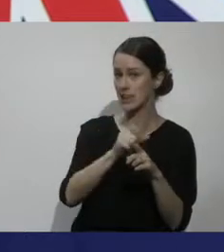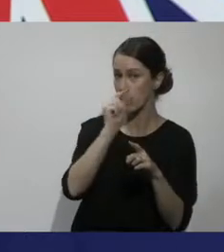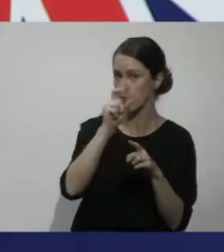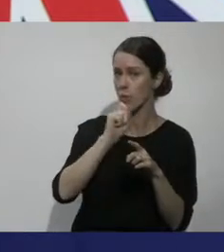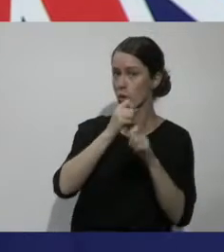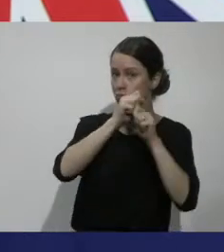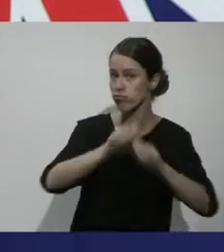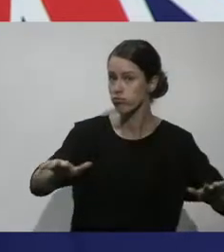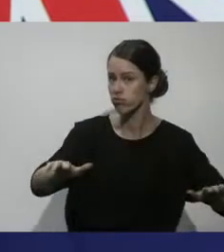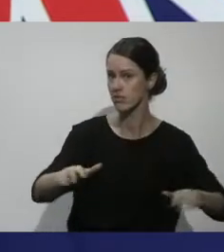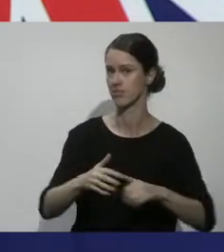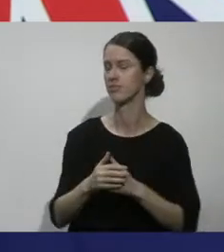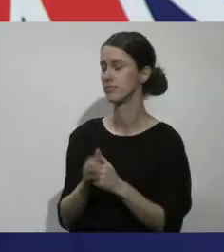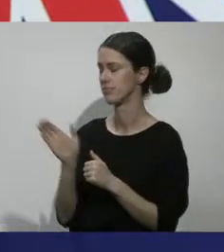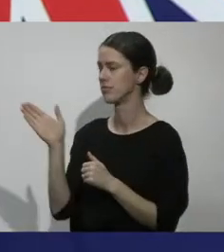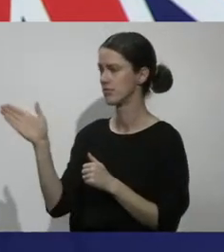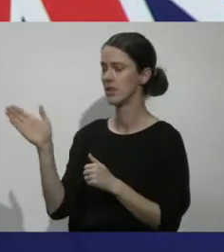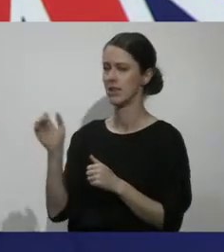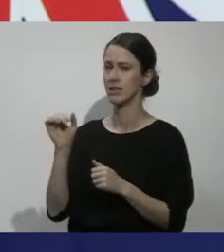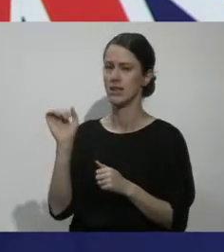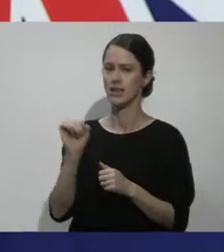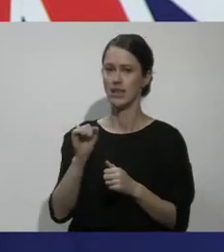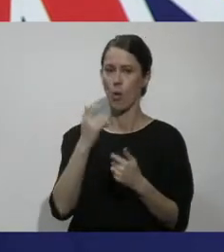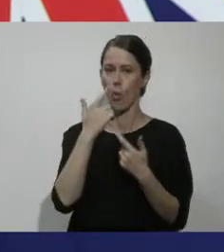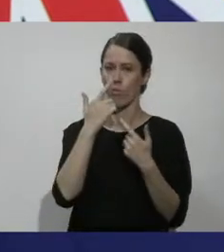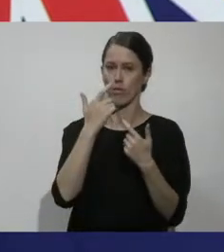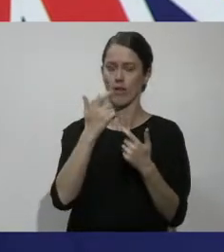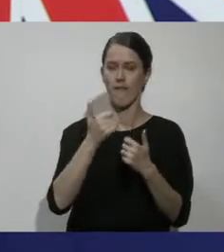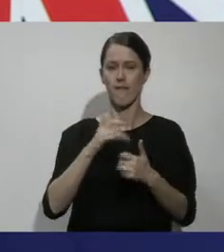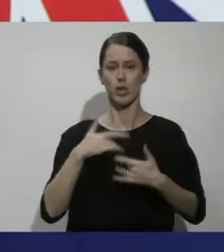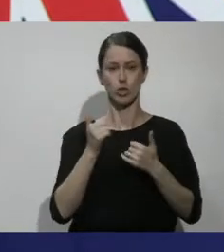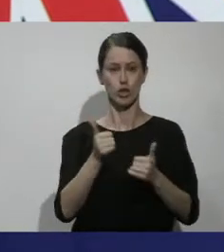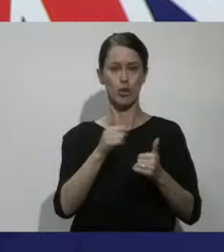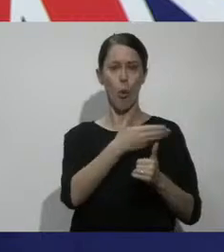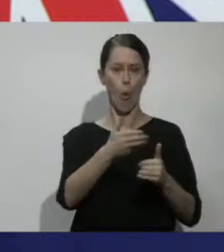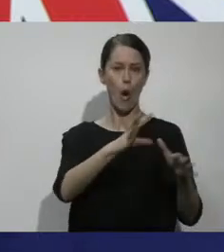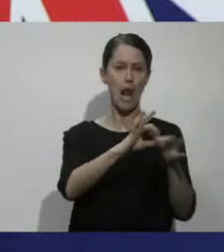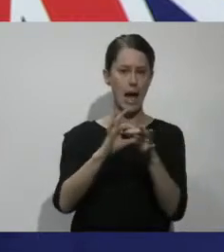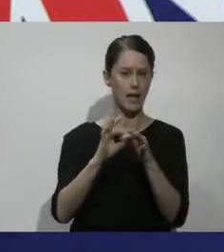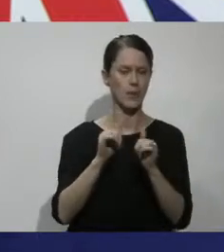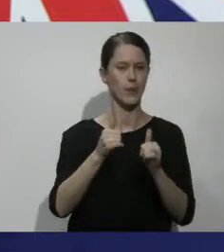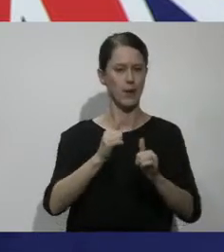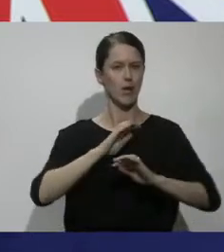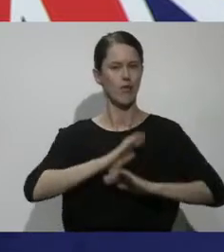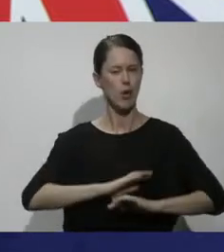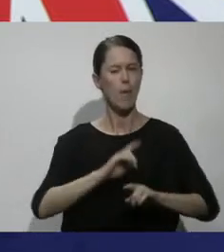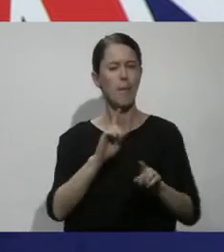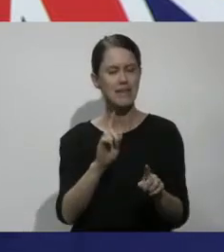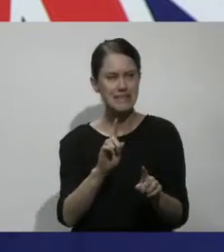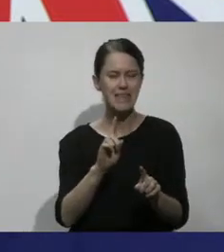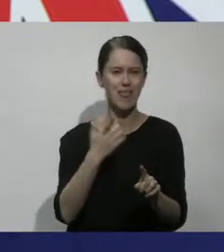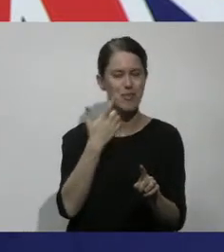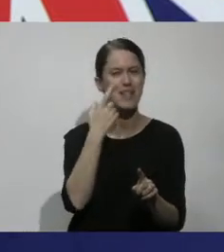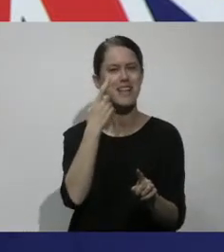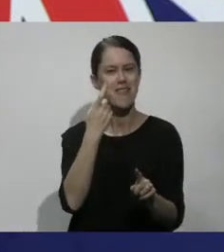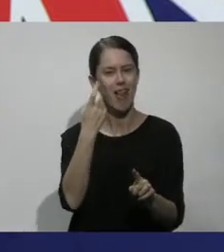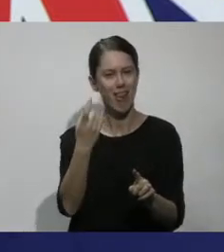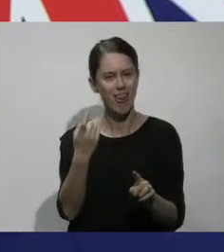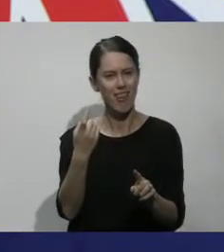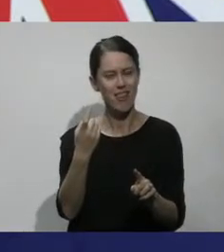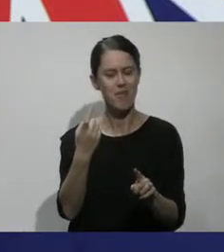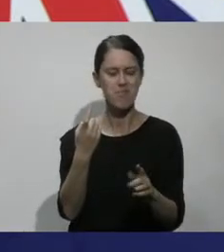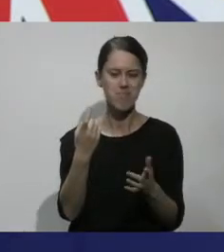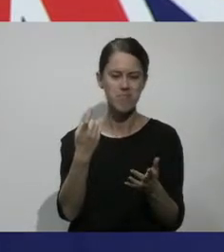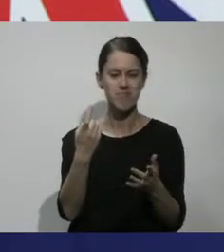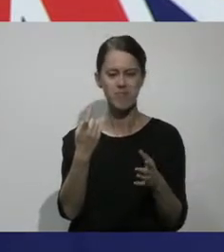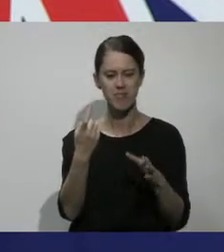that linkage between all of those cases. We don't want to get ahead of ourselves. We've always taken a precautionary approach, because